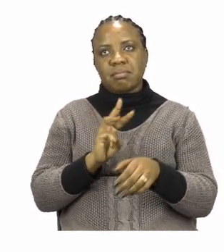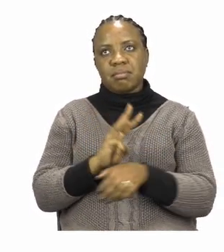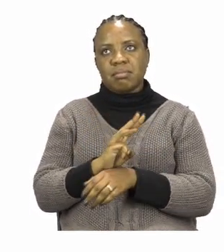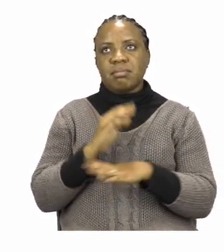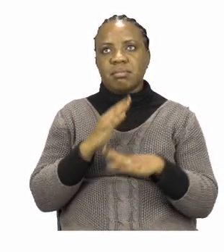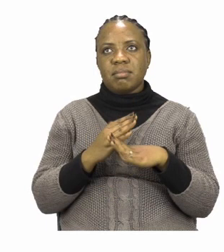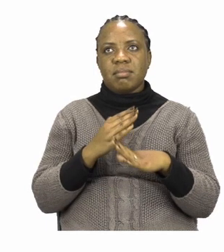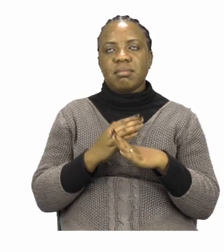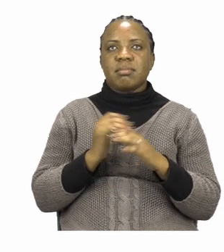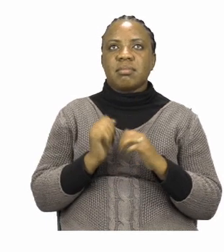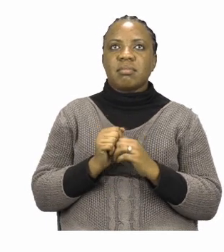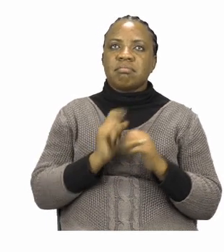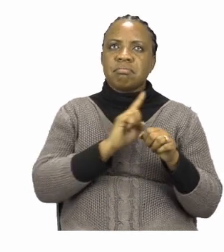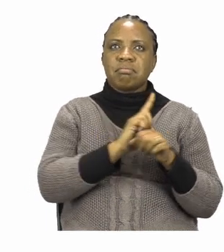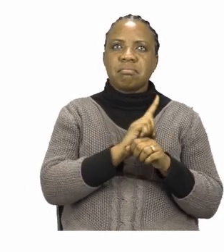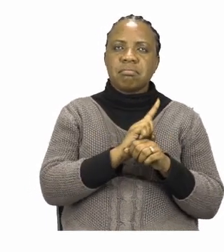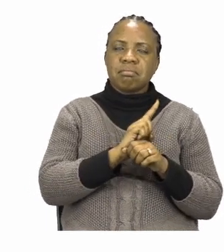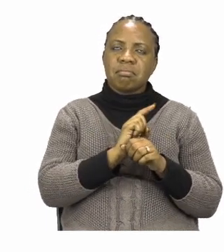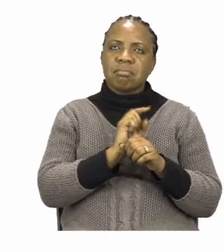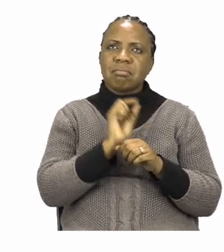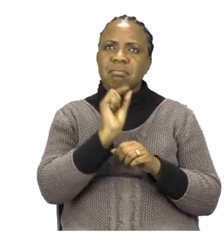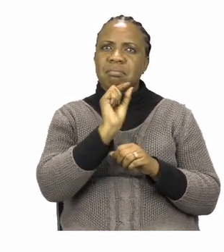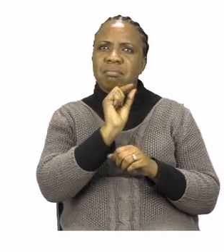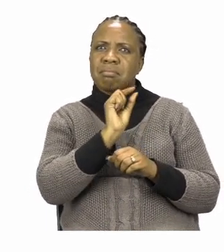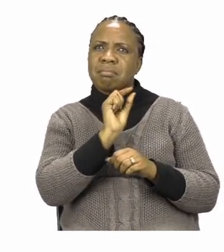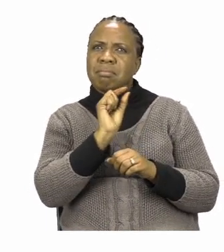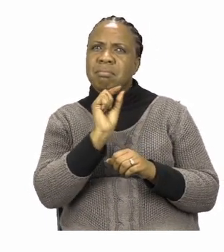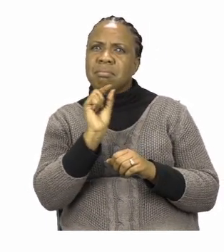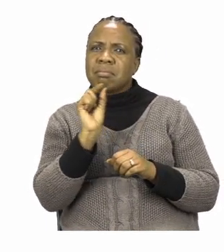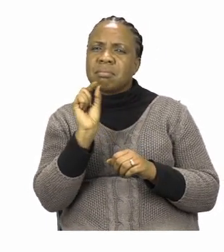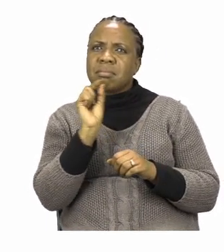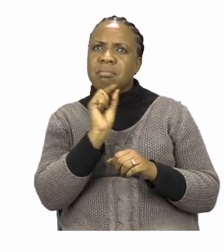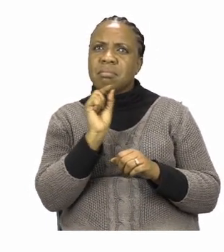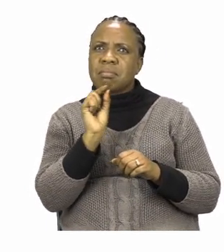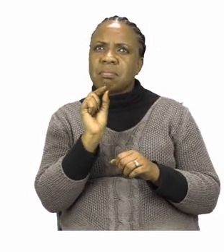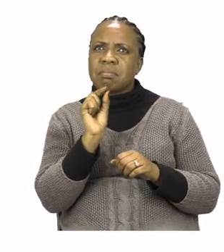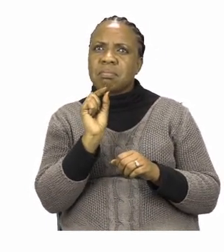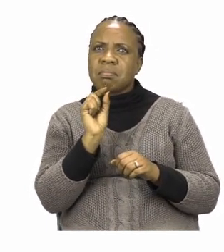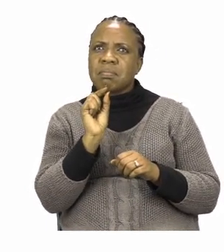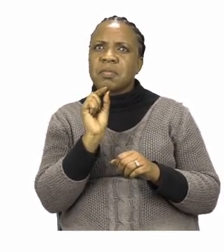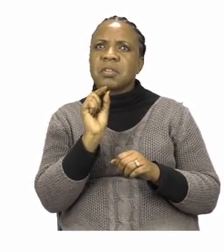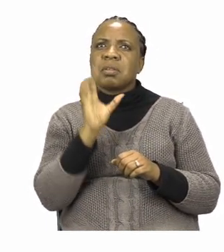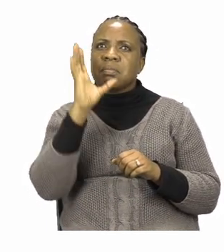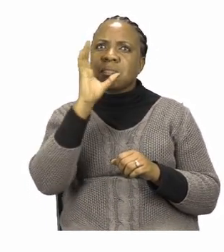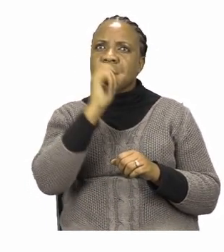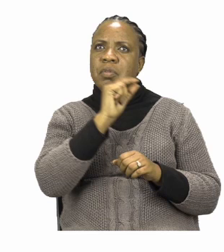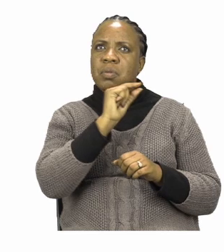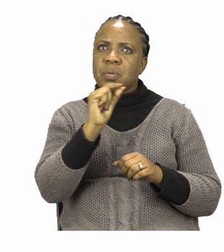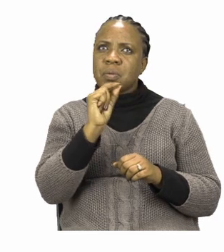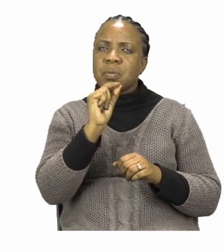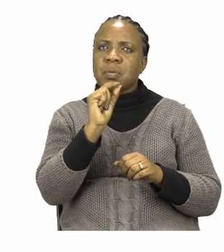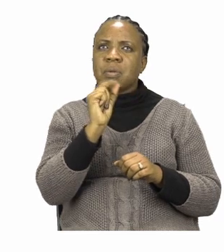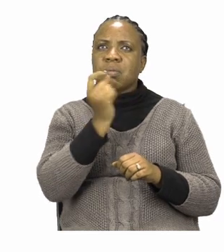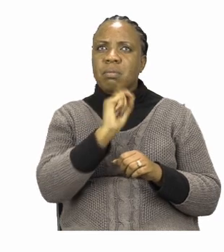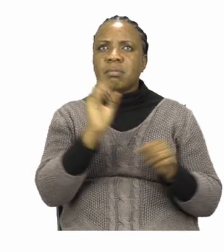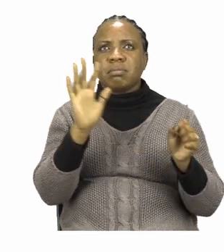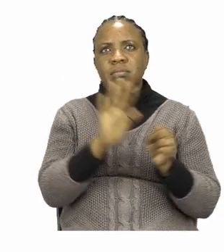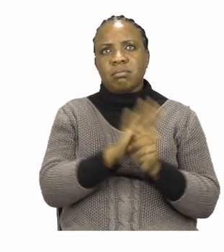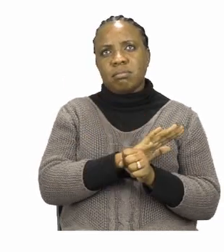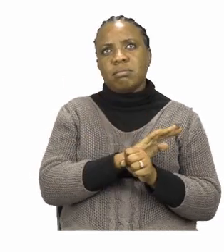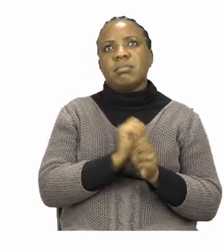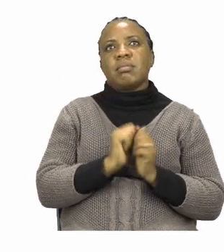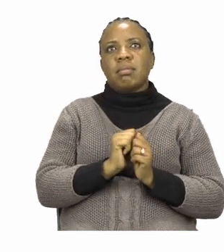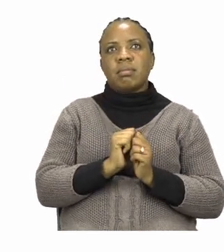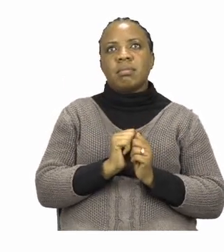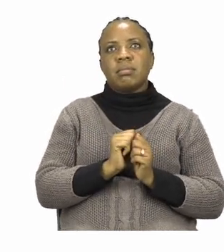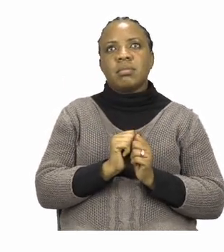is read the sentences and fill in the blank spaces for the days. When you are done, you're going to use